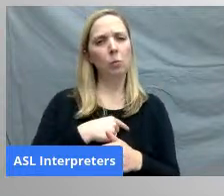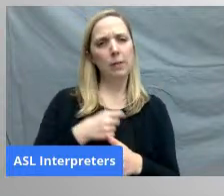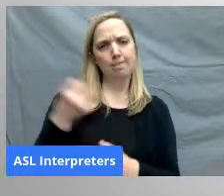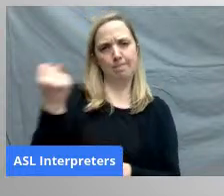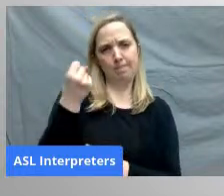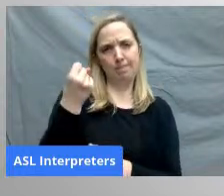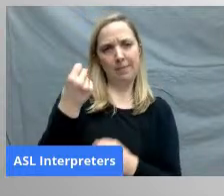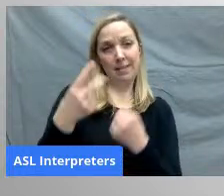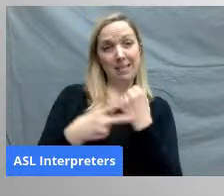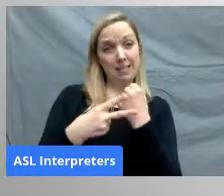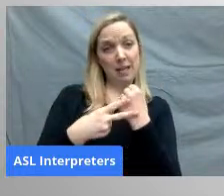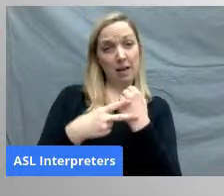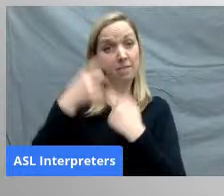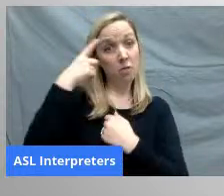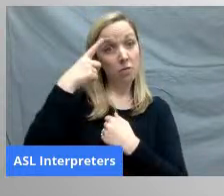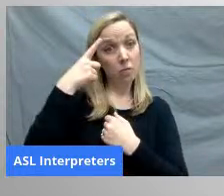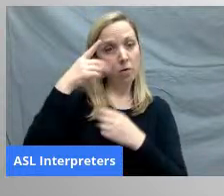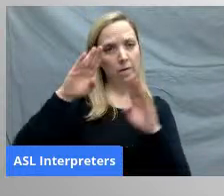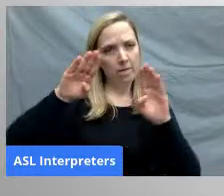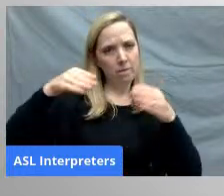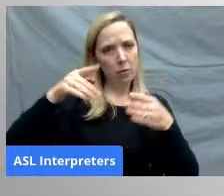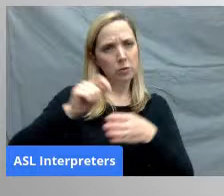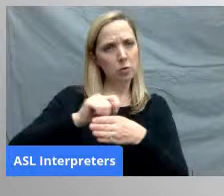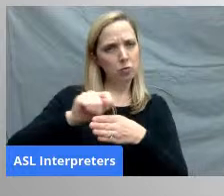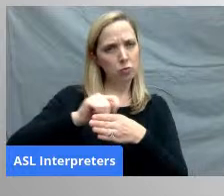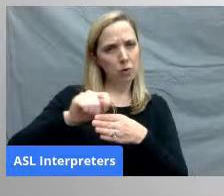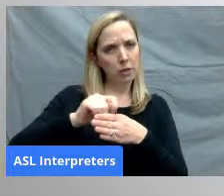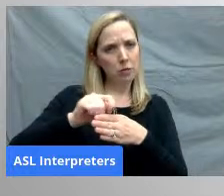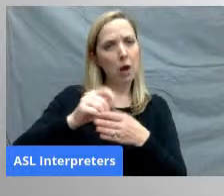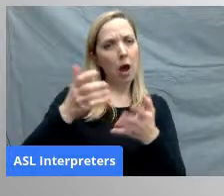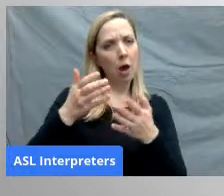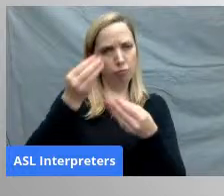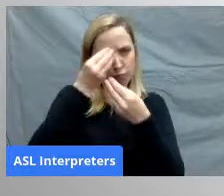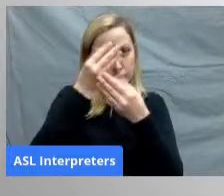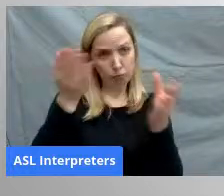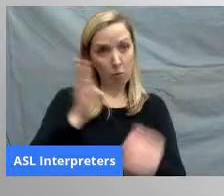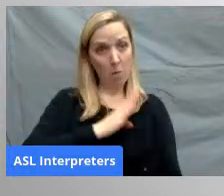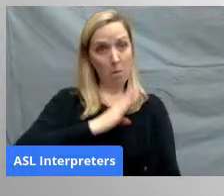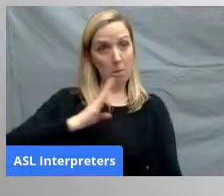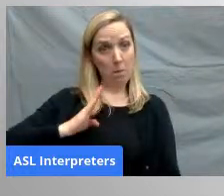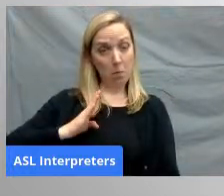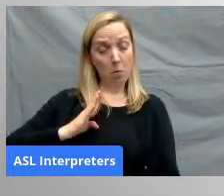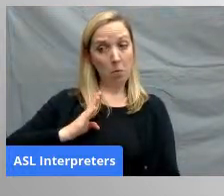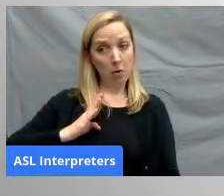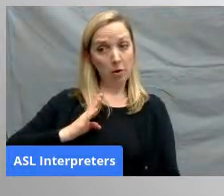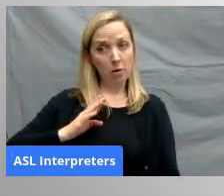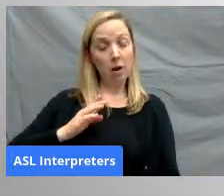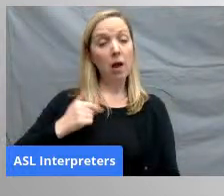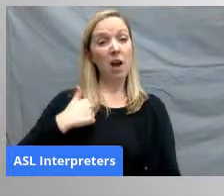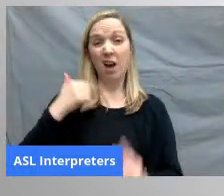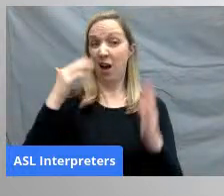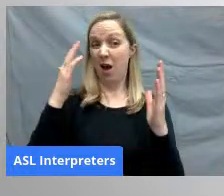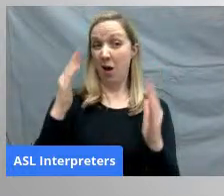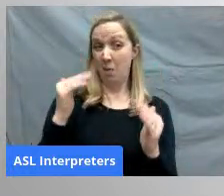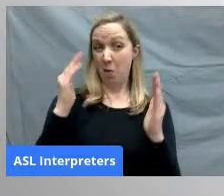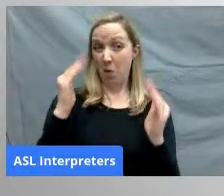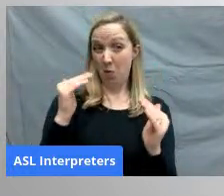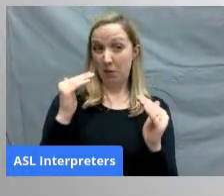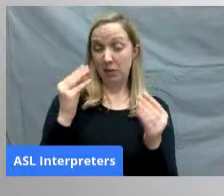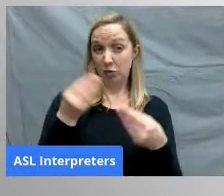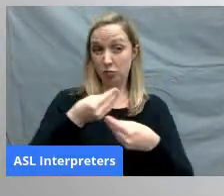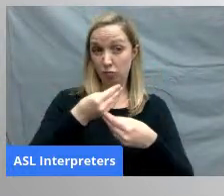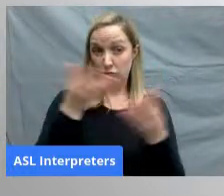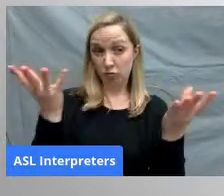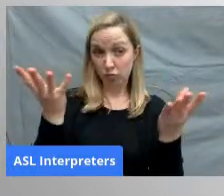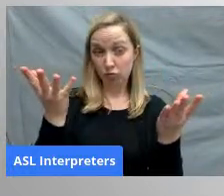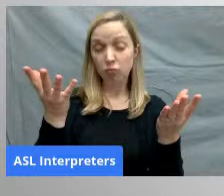And so just want to let the board know I will be hoping to send out a draft of those tentative trainings based